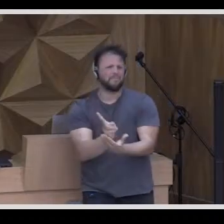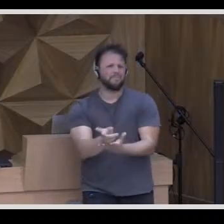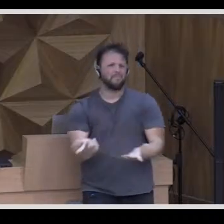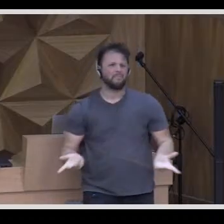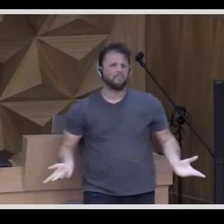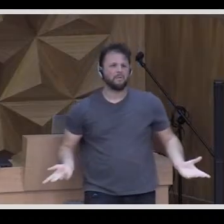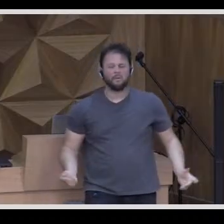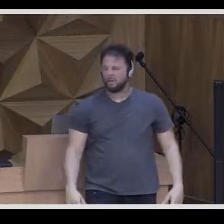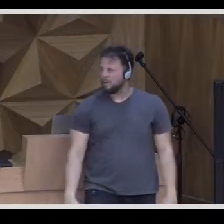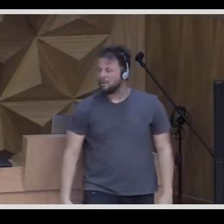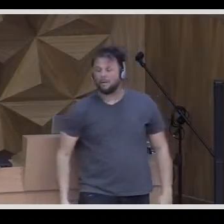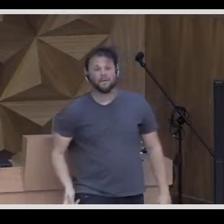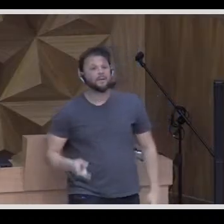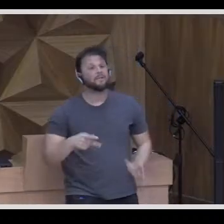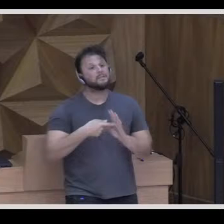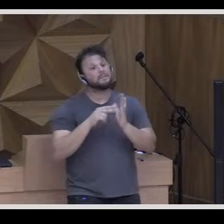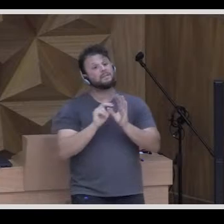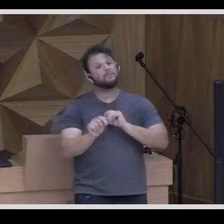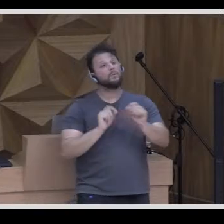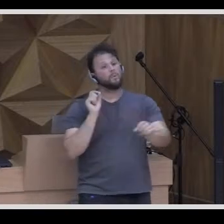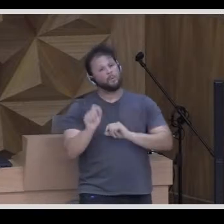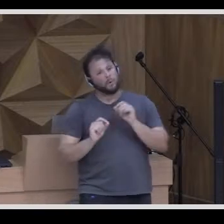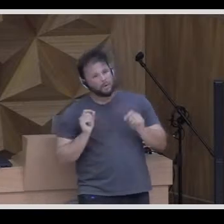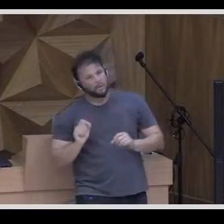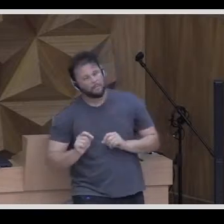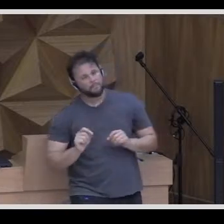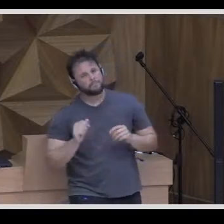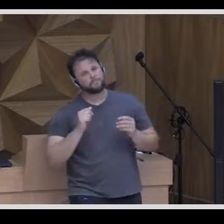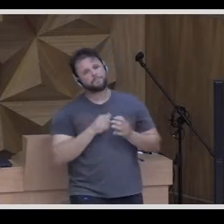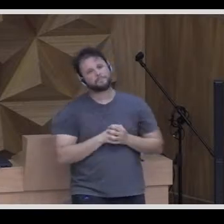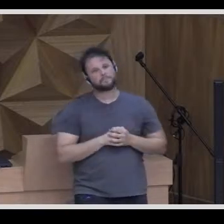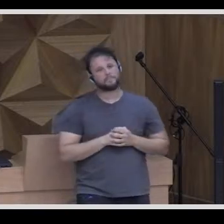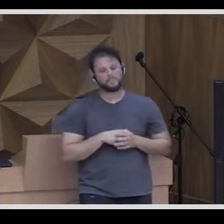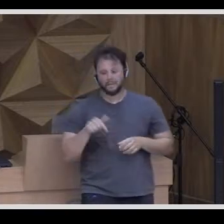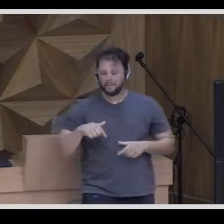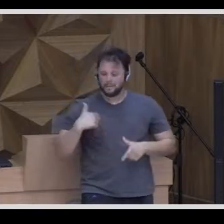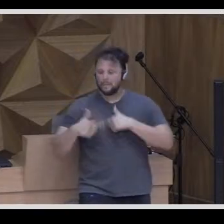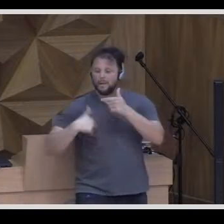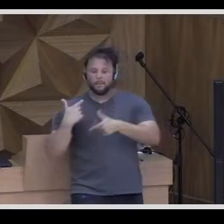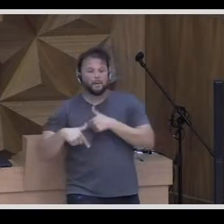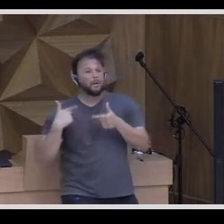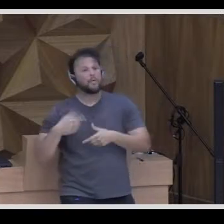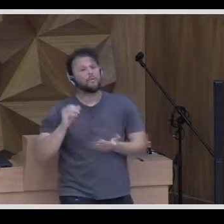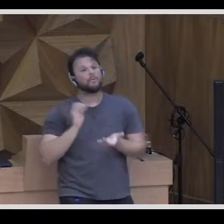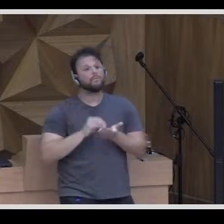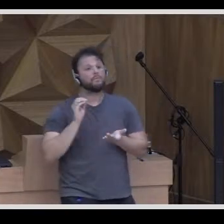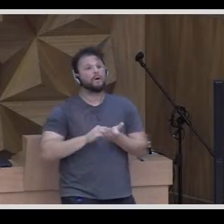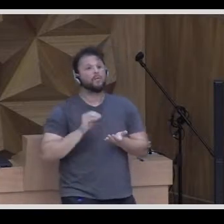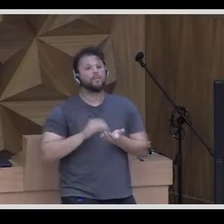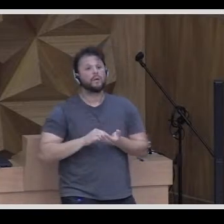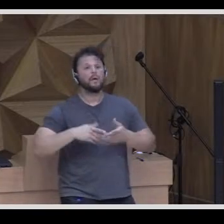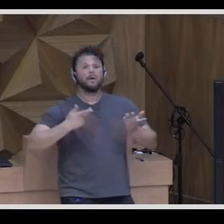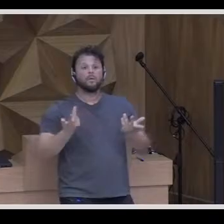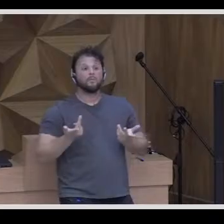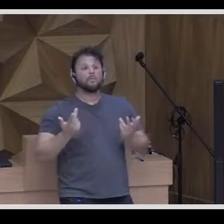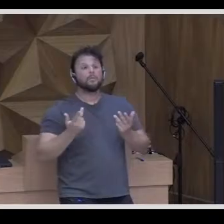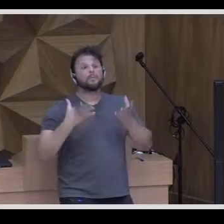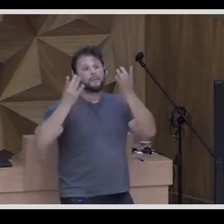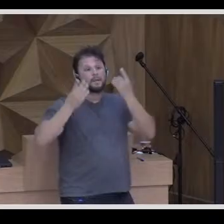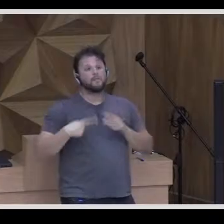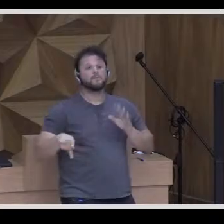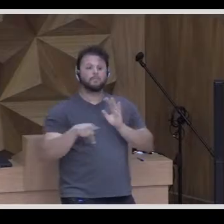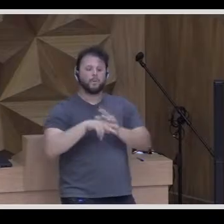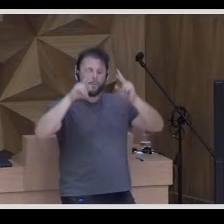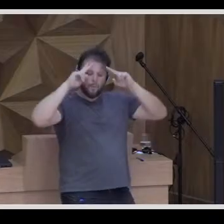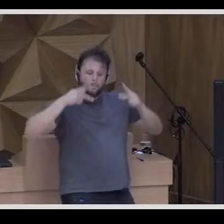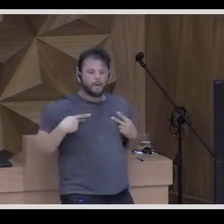That meant that a lot of this work was missing the human factors, and it was missing the HCI. So what I'm going to talk about